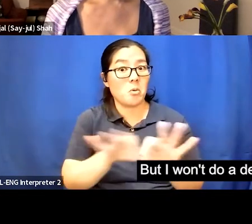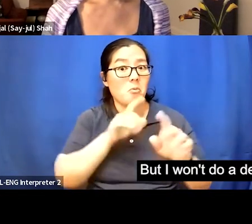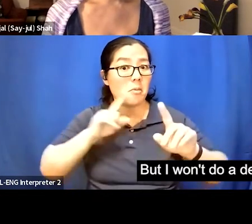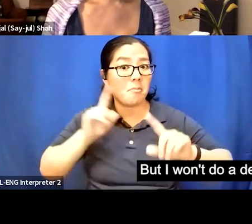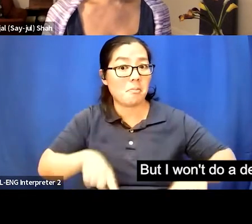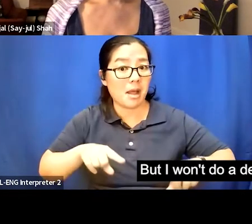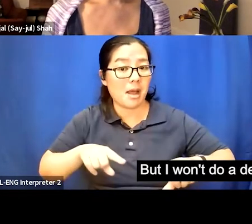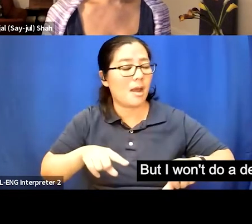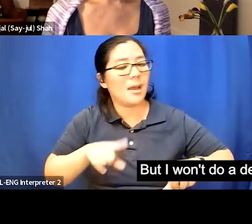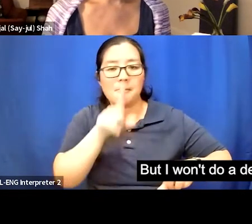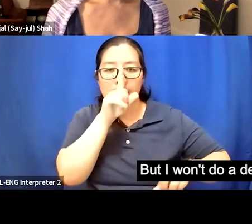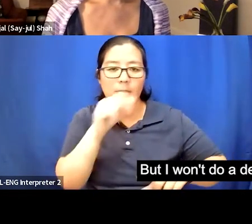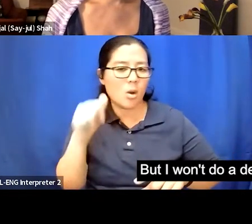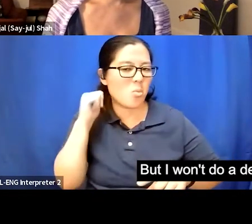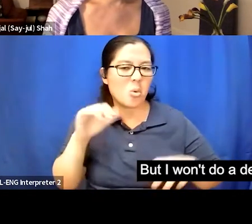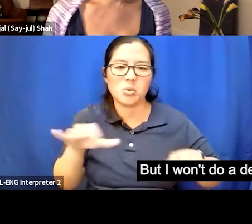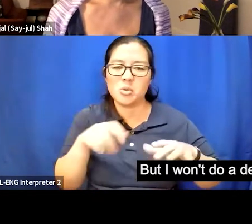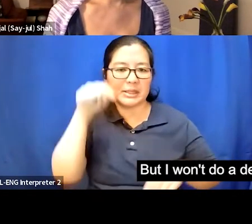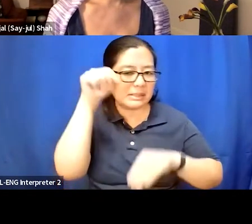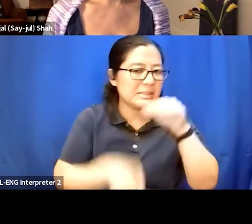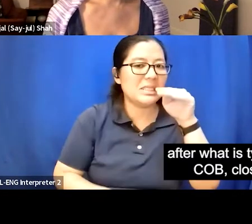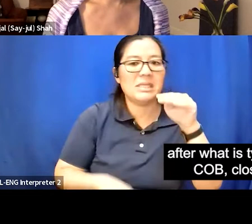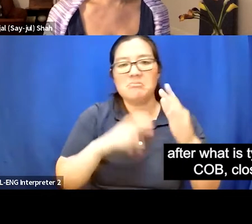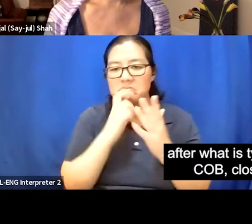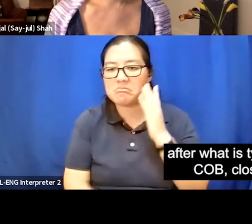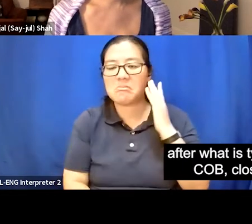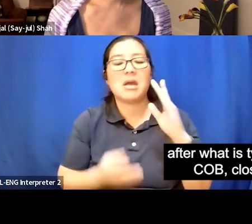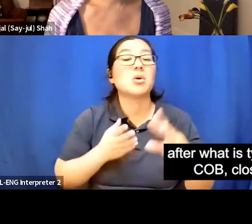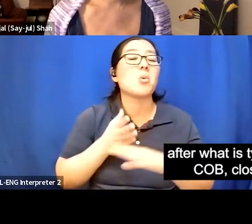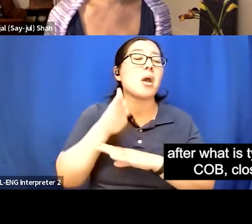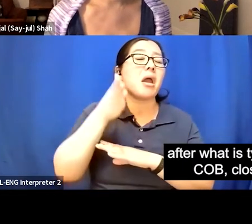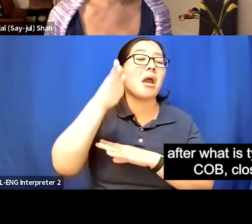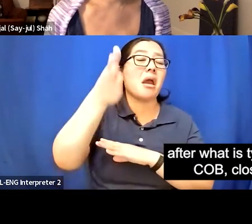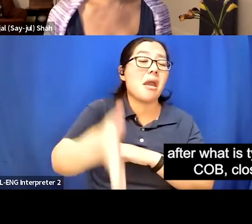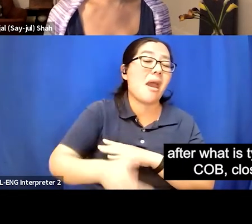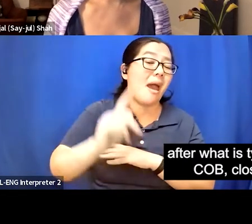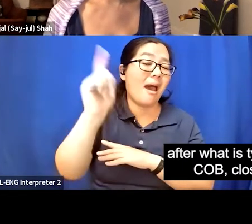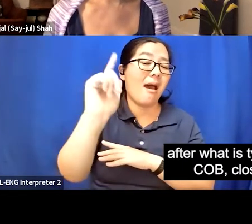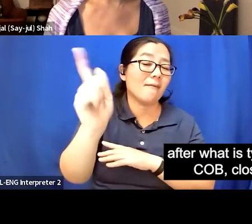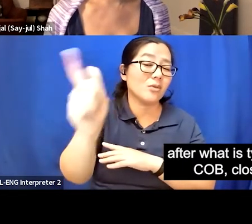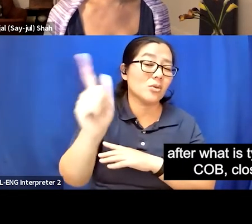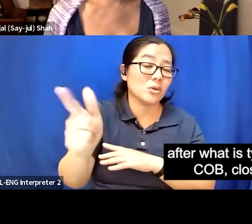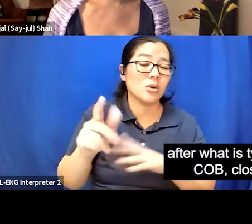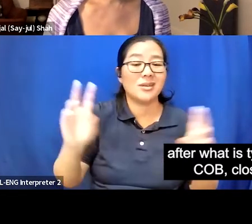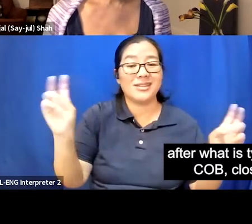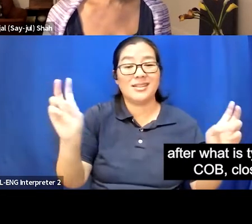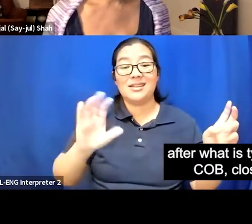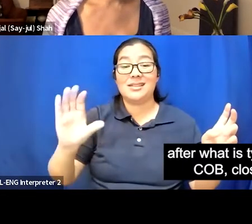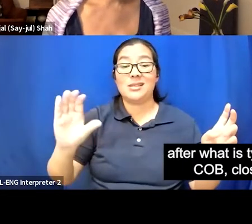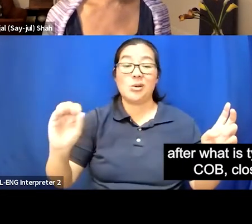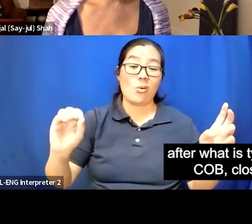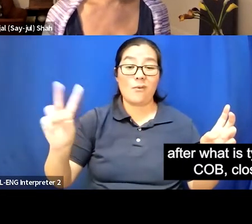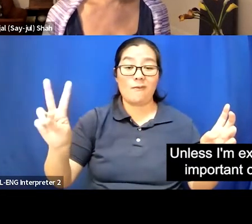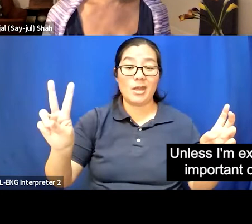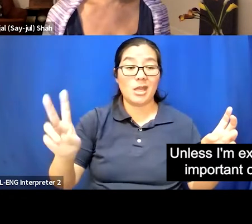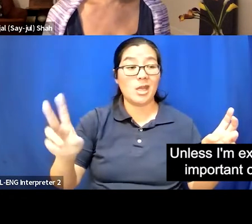but I won't do a deep email dive until way after what is typically considered COB, close